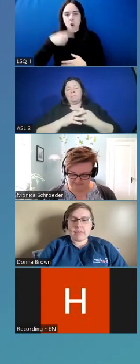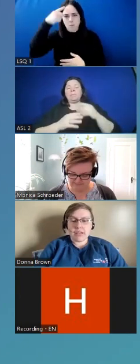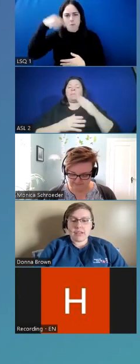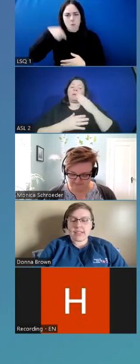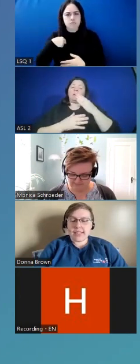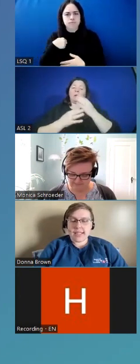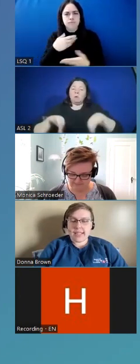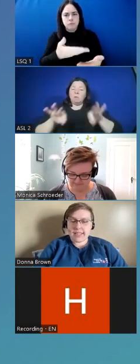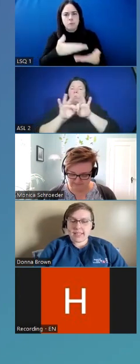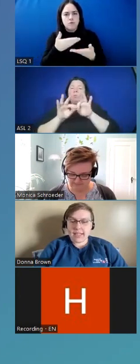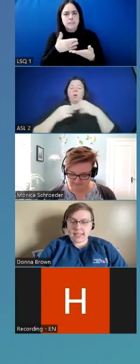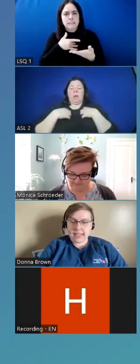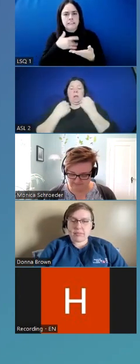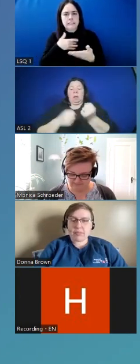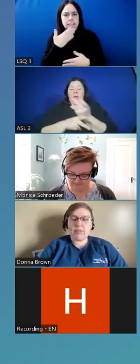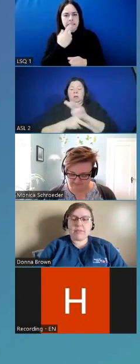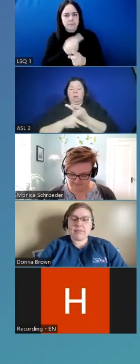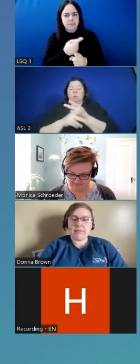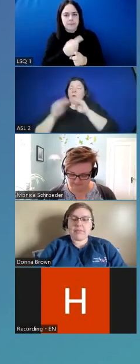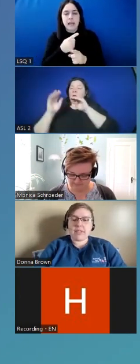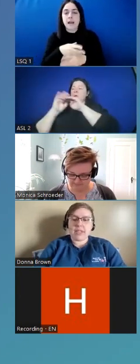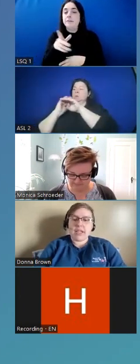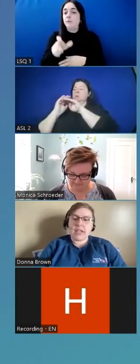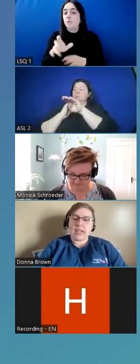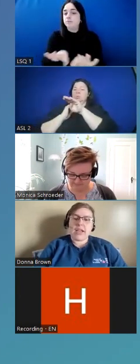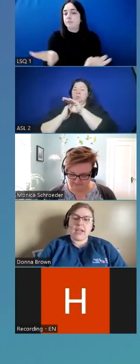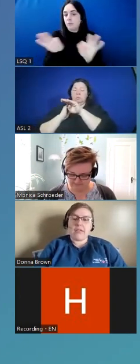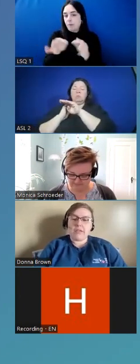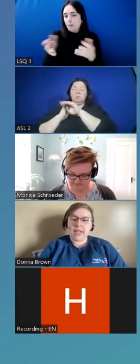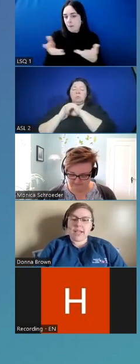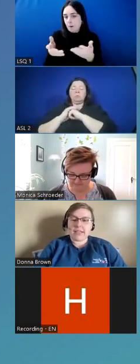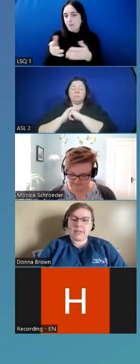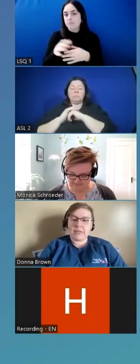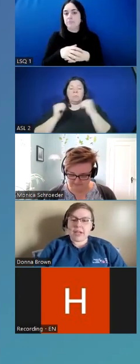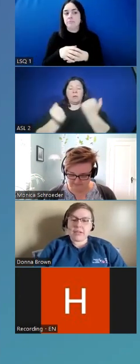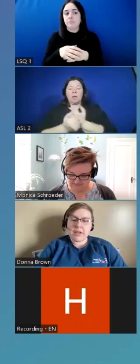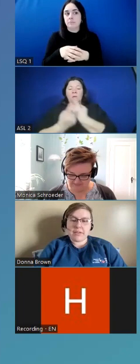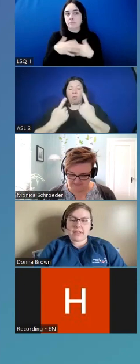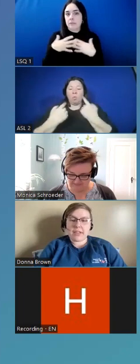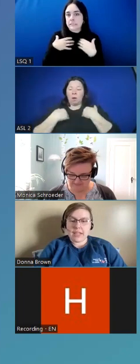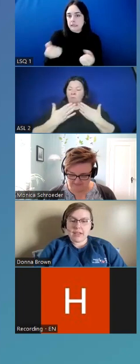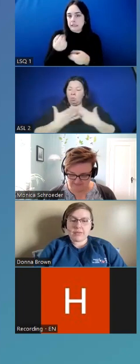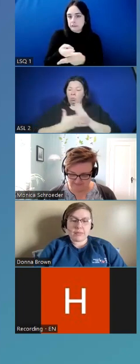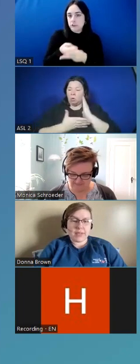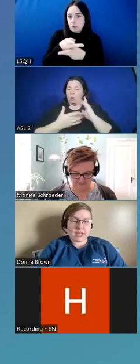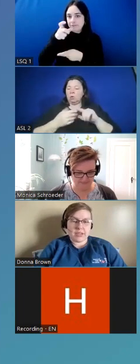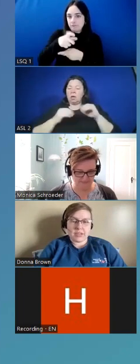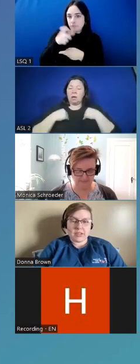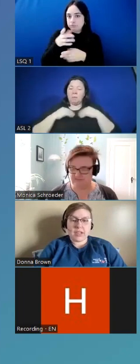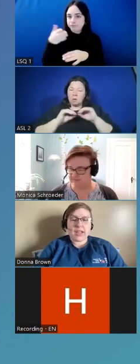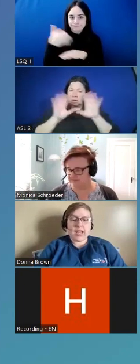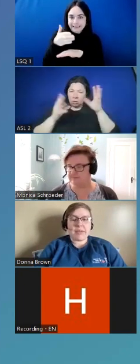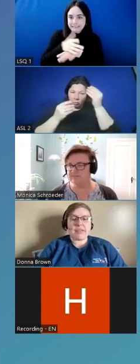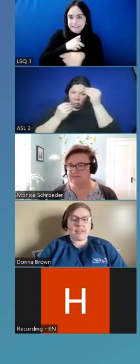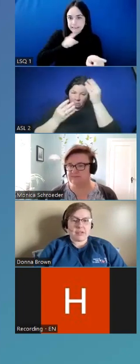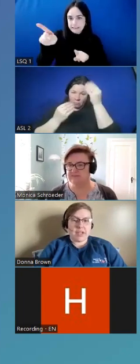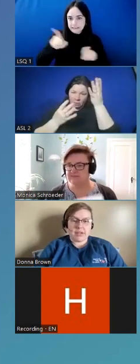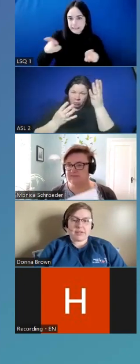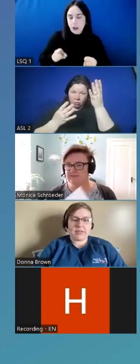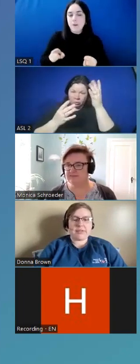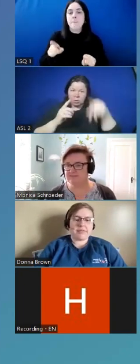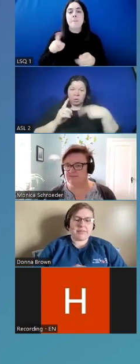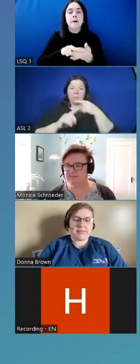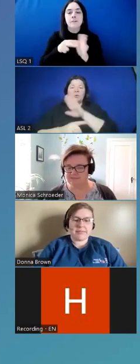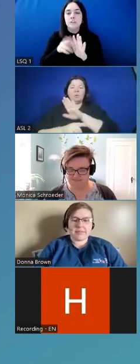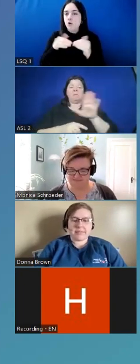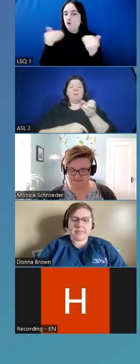that healthcare is accessible. Everyone has the right to have clear information about their own